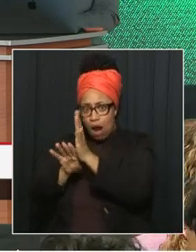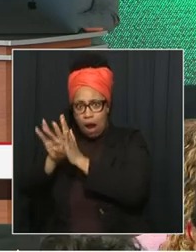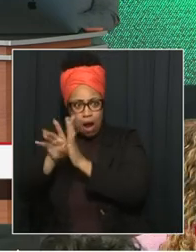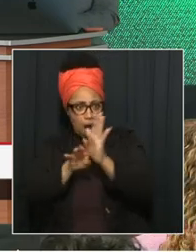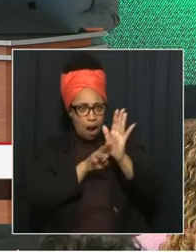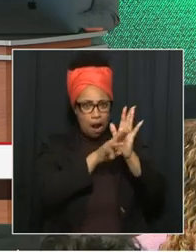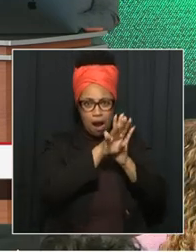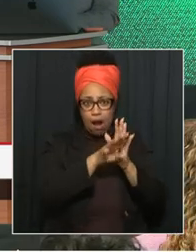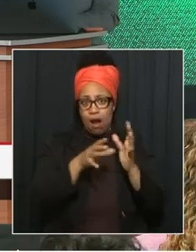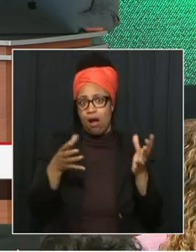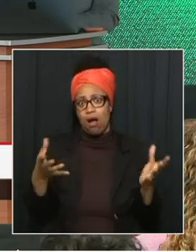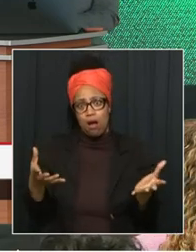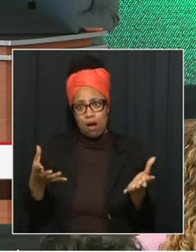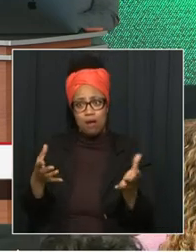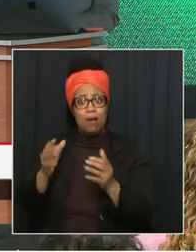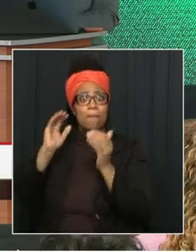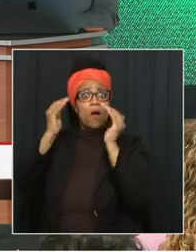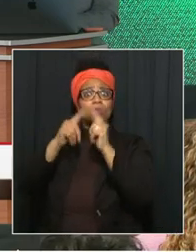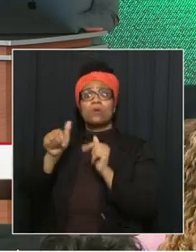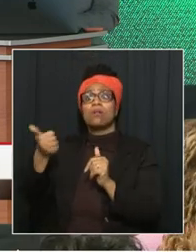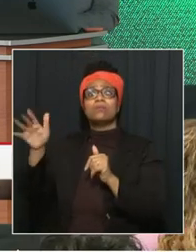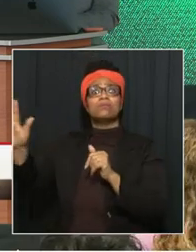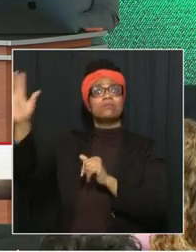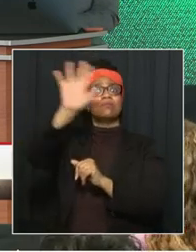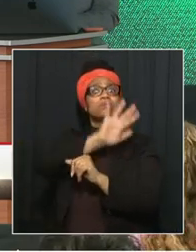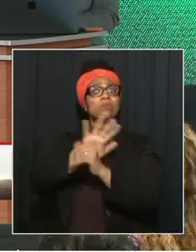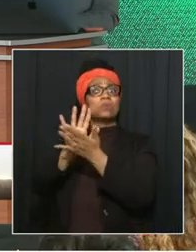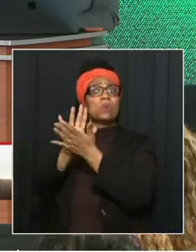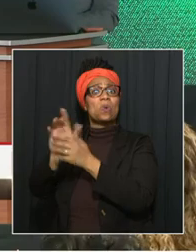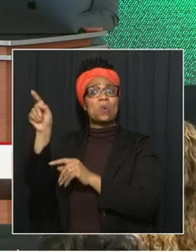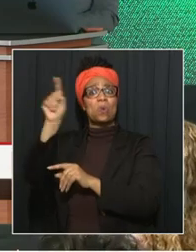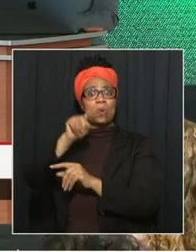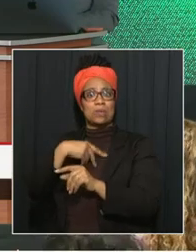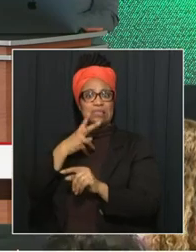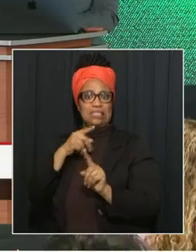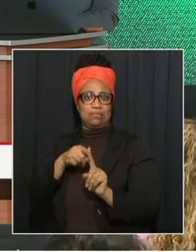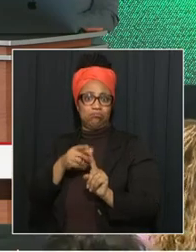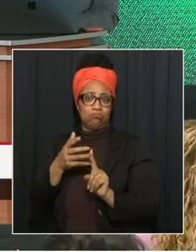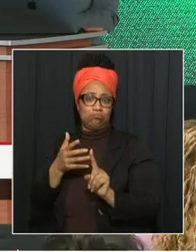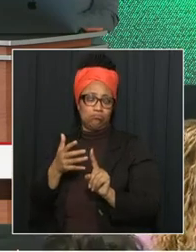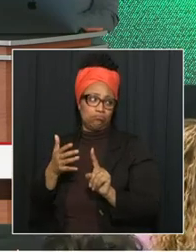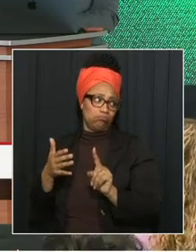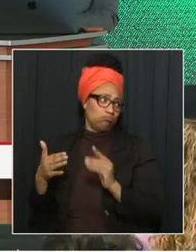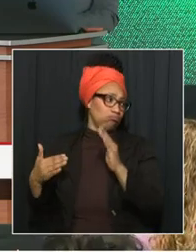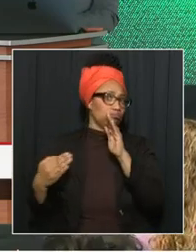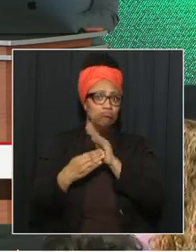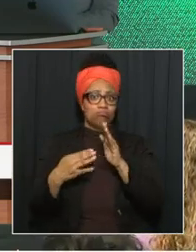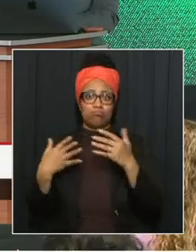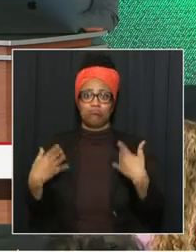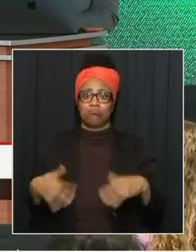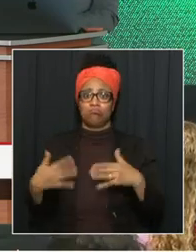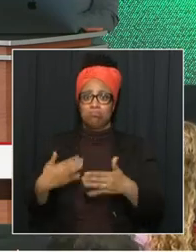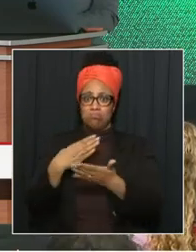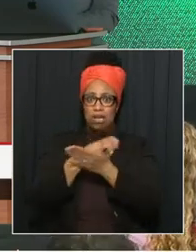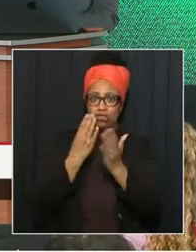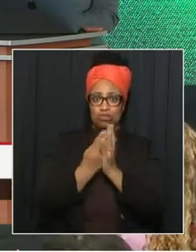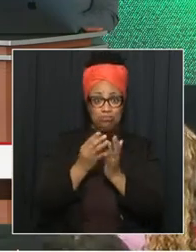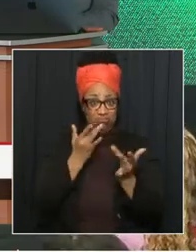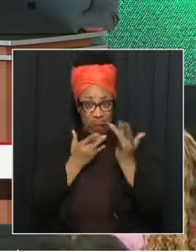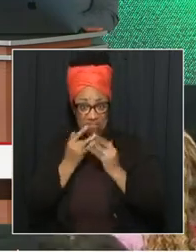urban school district, you will see how well funded our schools are. So that's not happening.